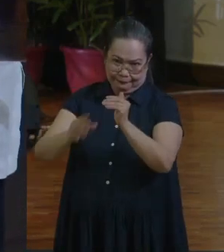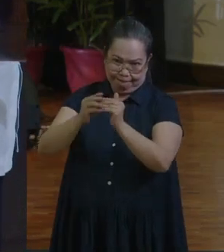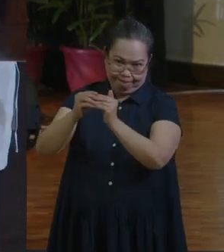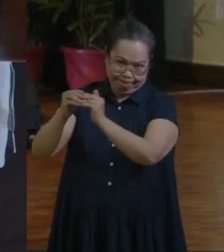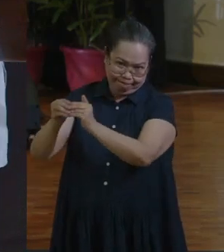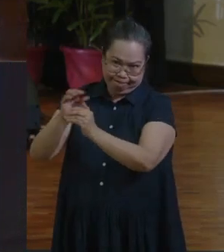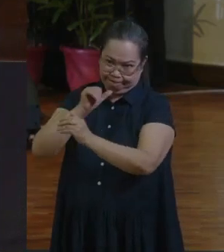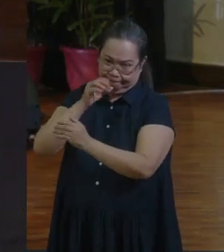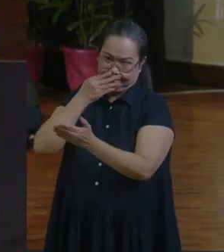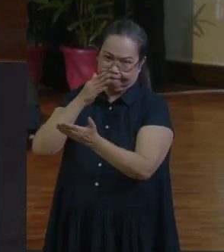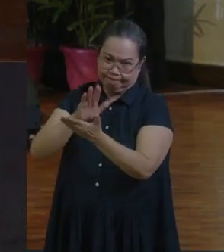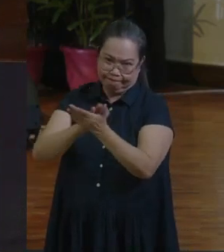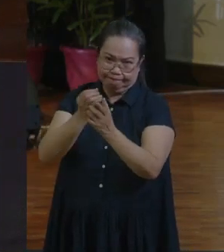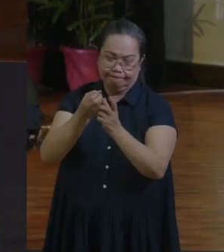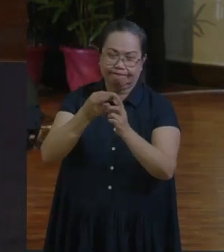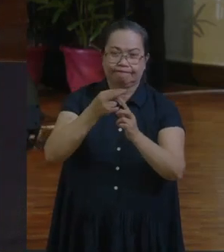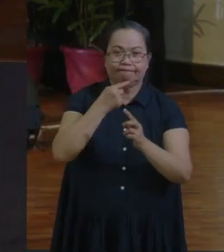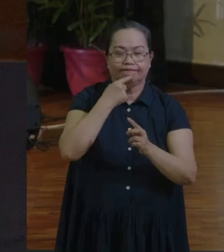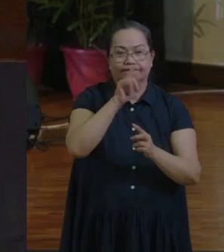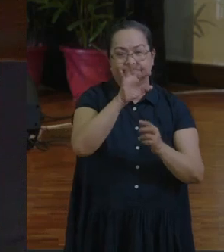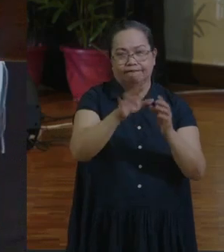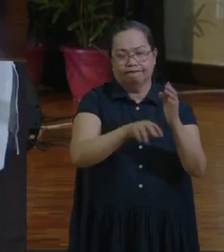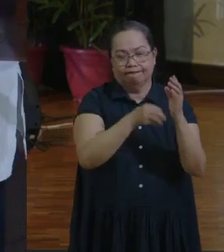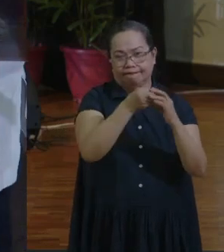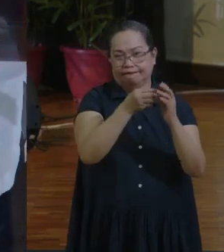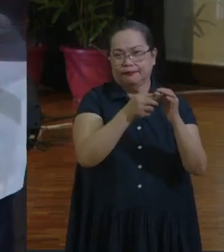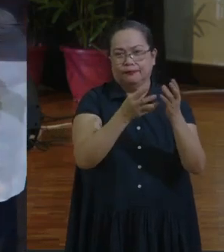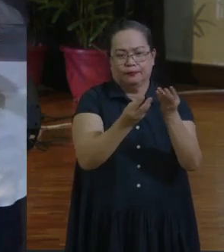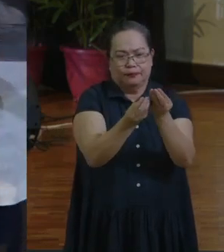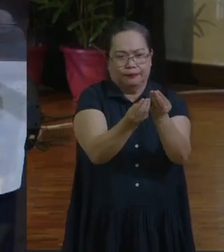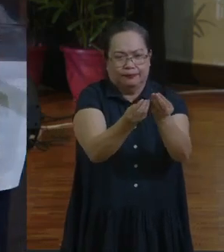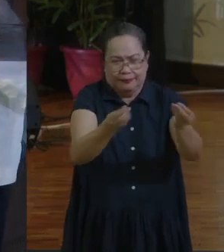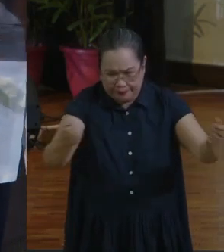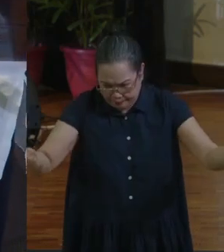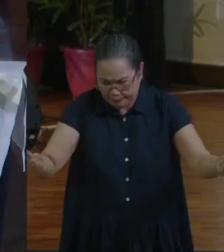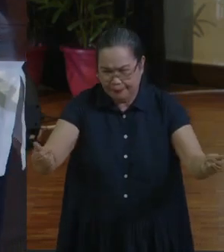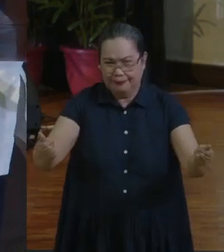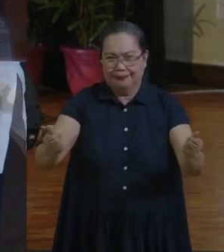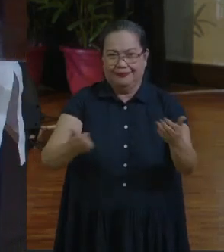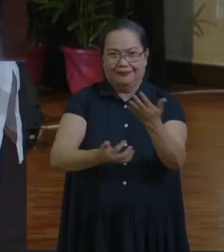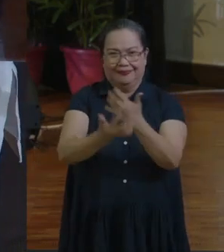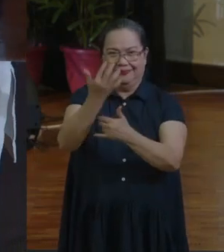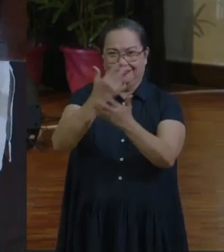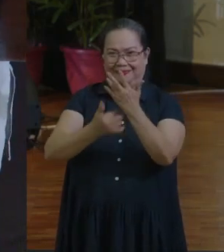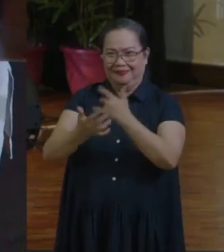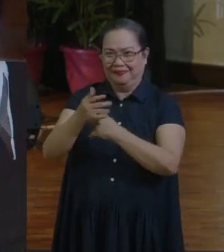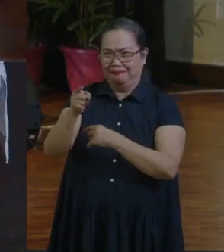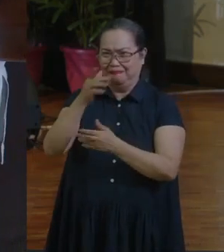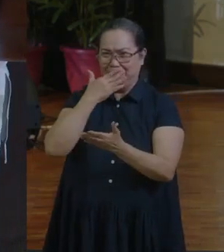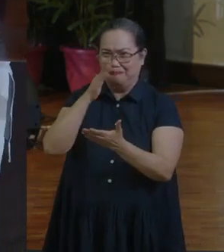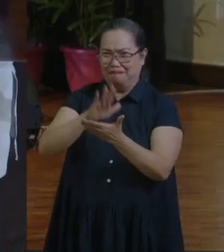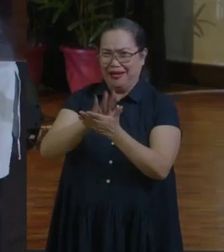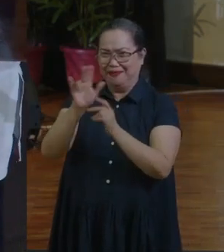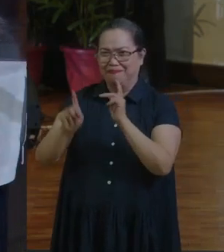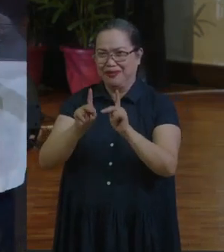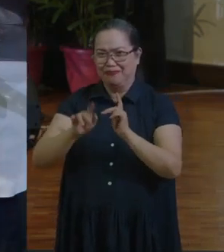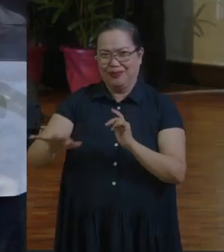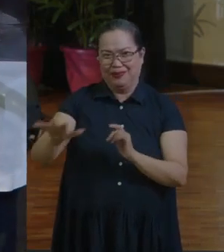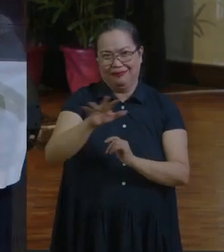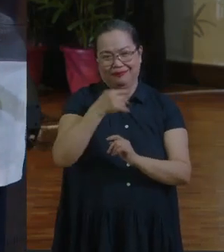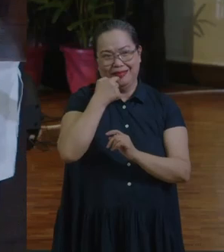neither root nor branch." Masusunog kayong lahat, mga masasama. Yun